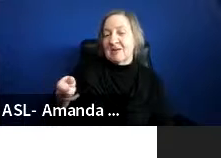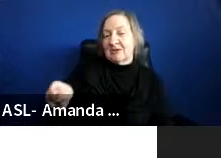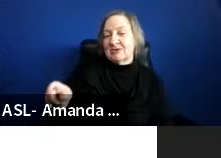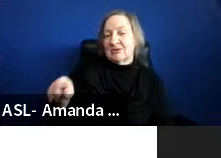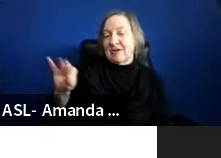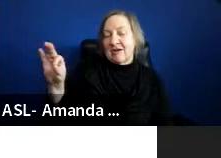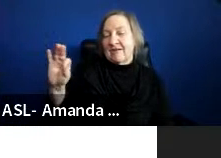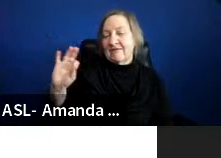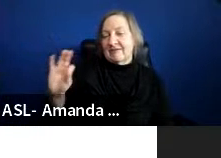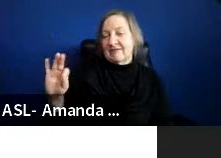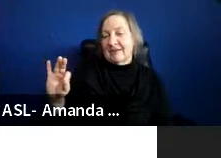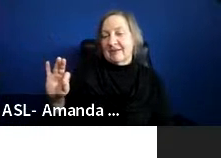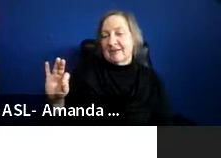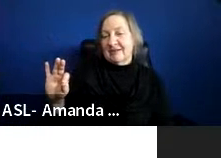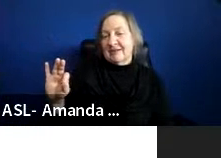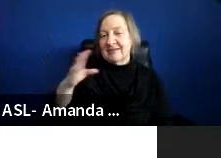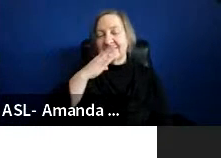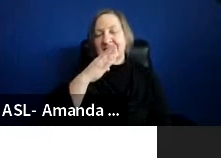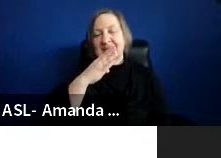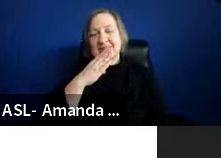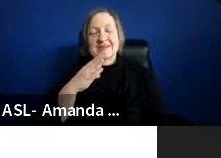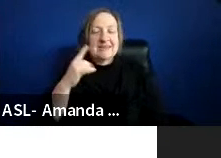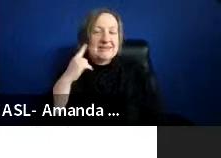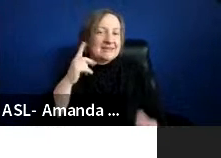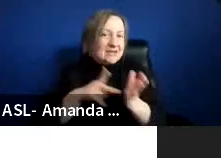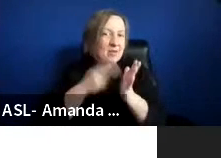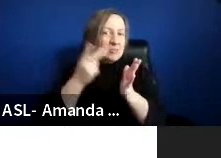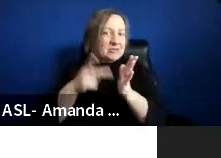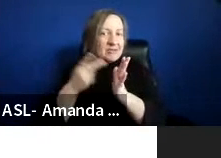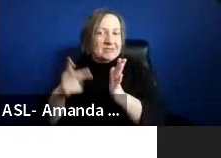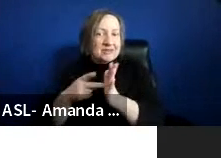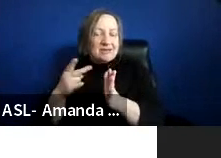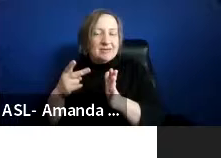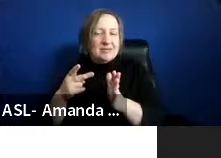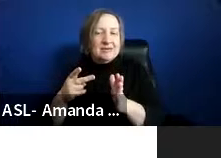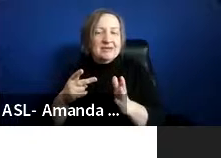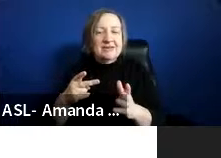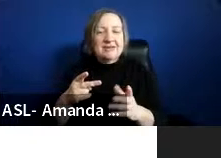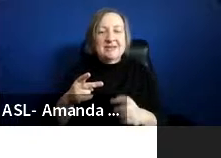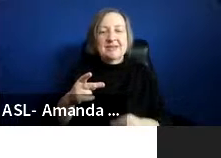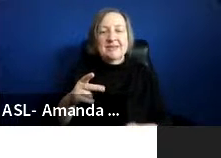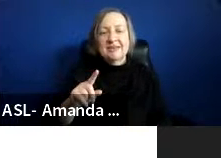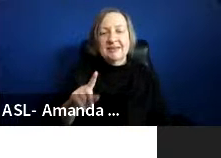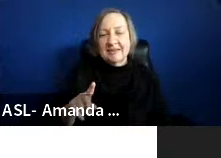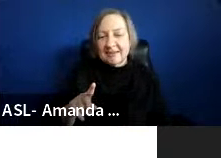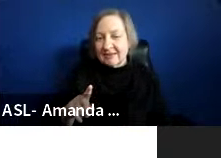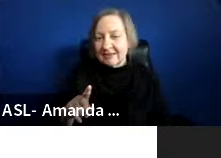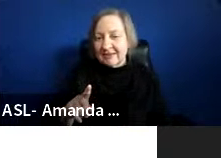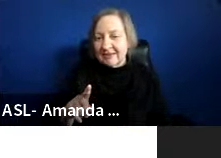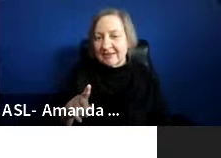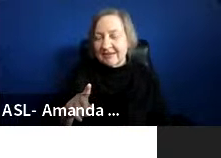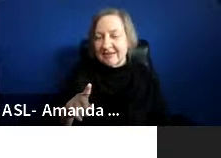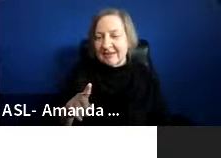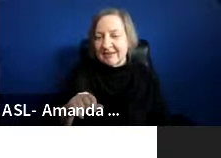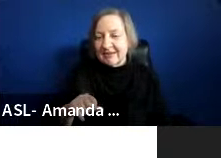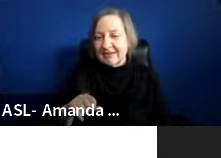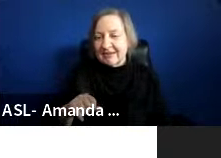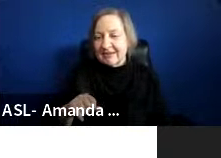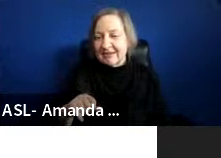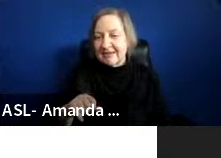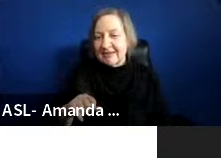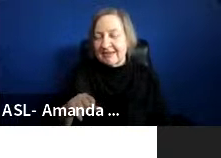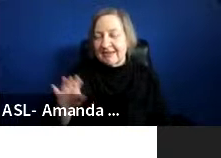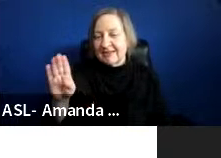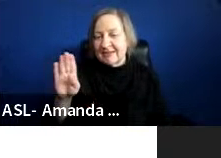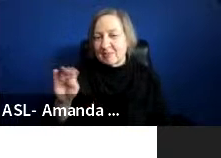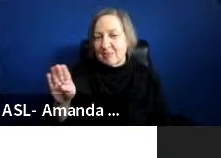okay. Very good. Let me just comment on the. It's Bob, we see you. Okay, Bob, welcome to